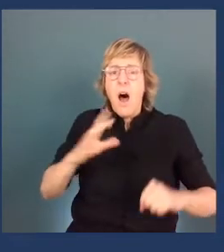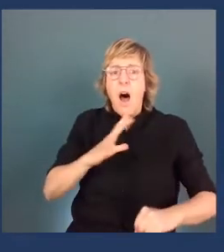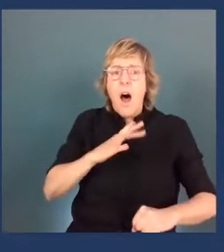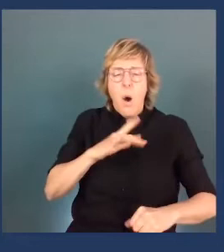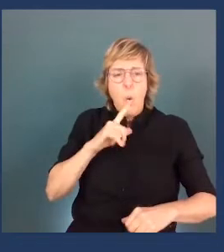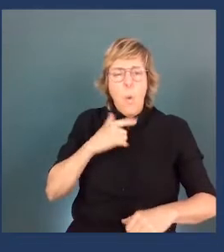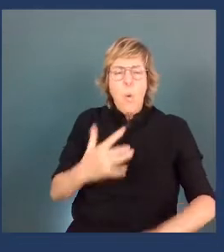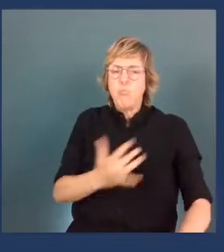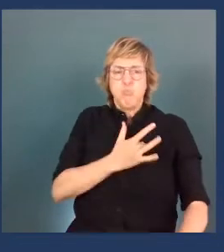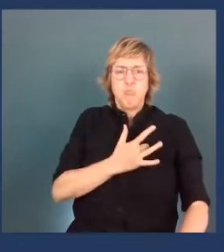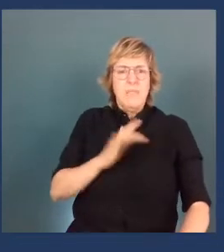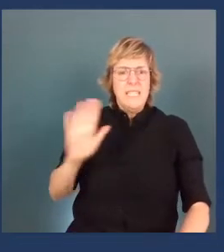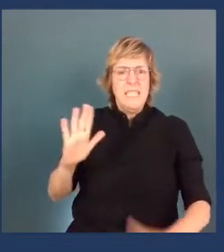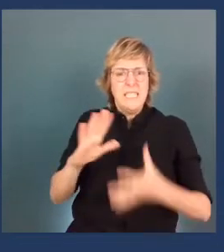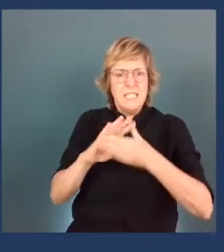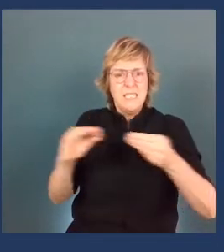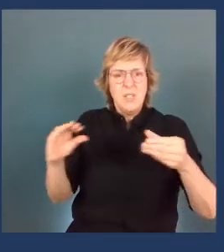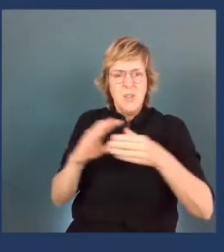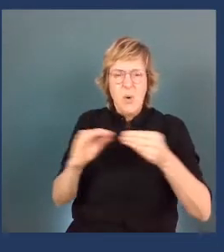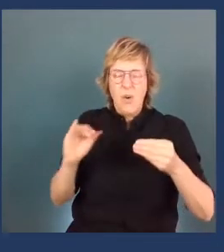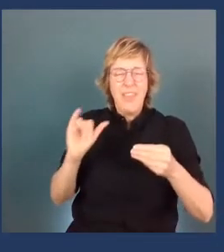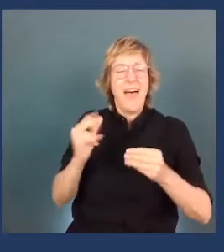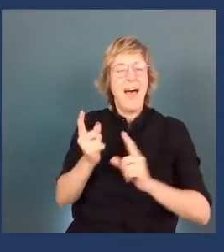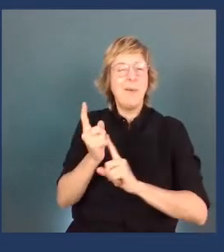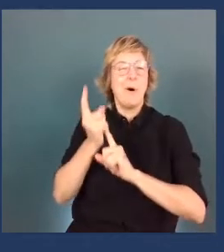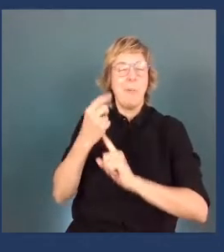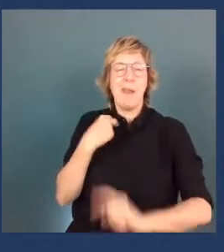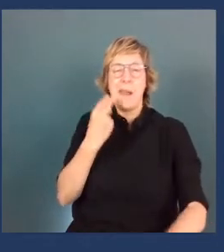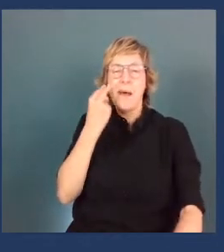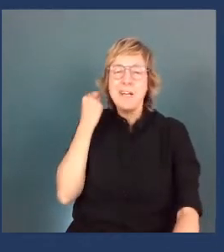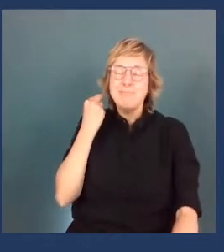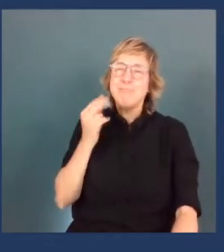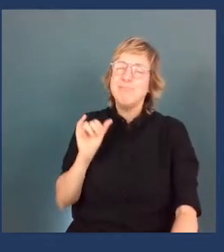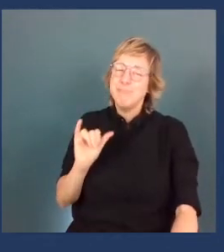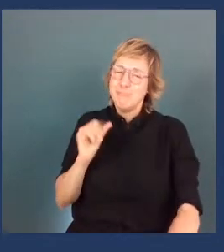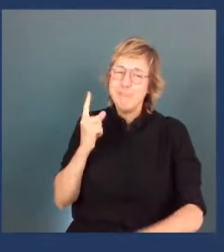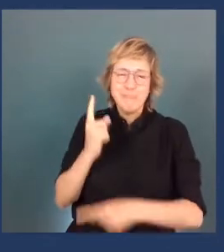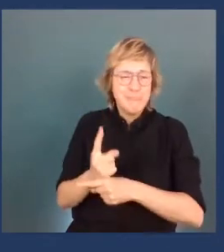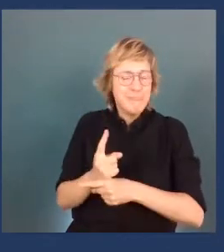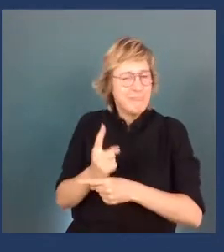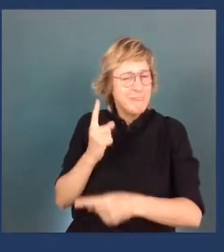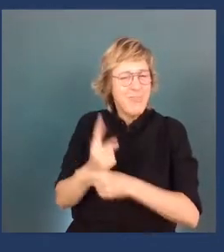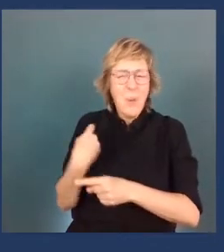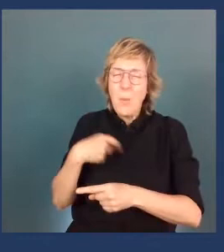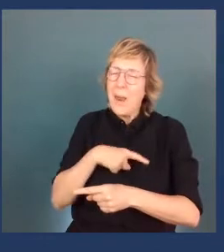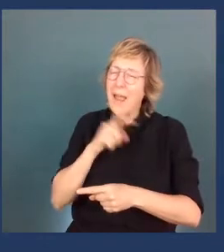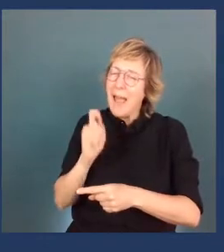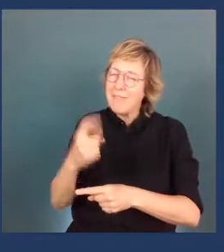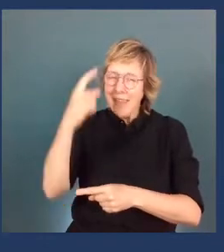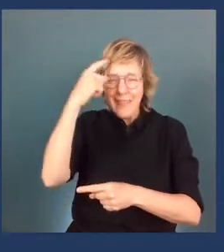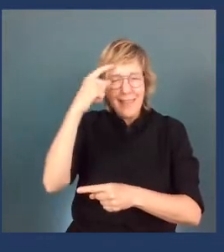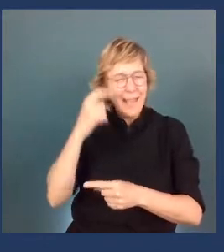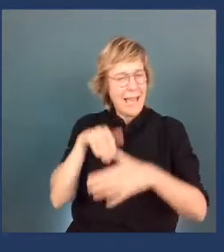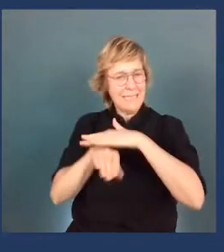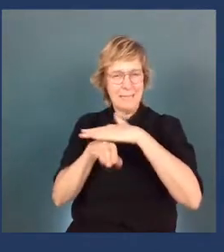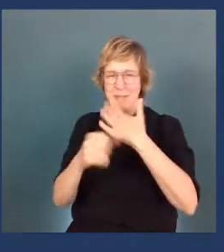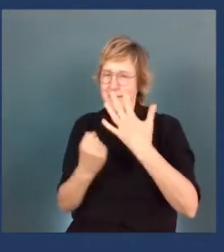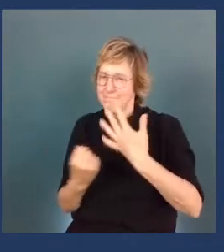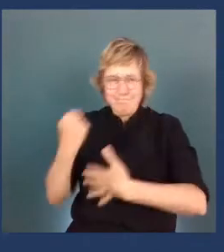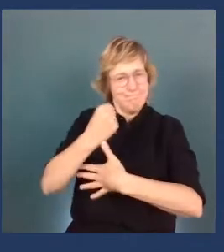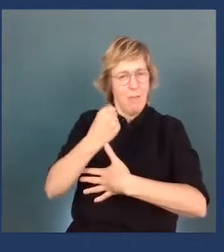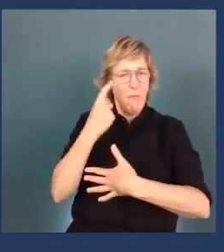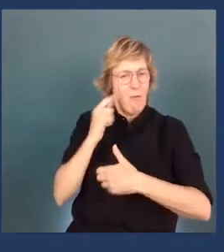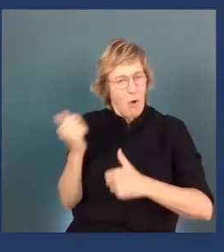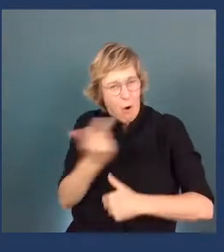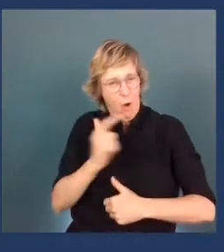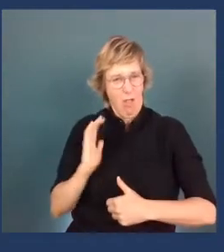they were just very moved by his story. And that was one of the moments for me when I realized that we really need to start putting accessibility front and center at